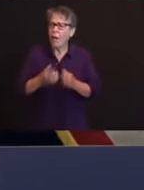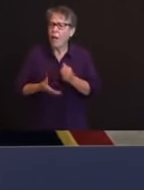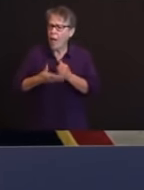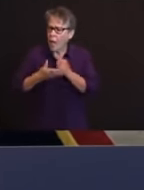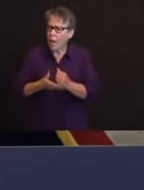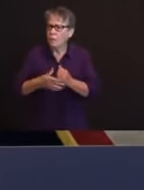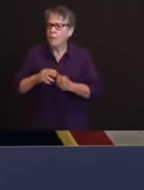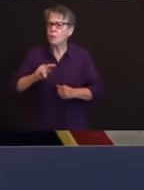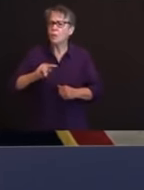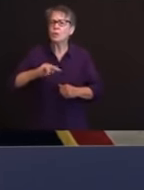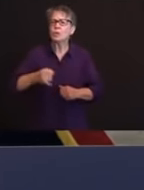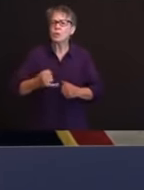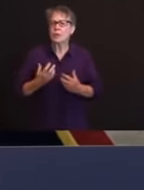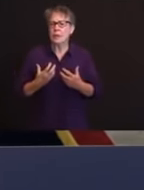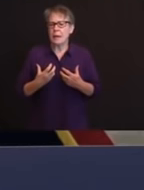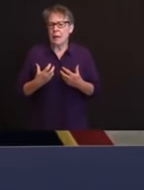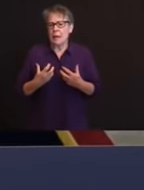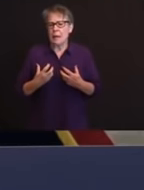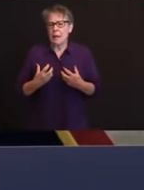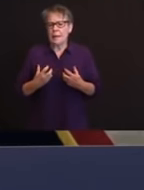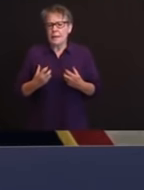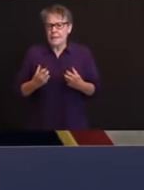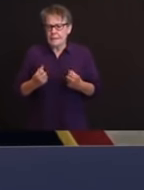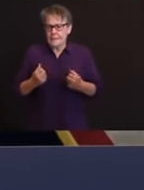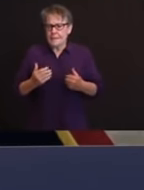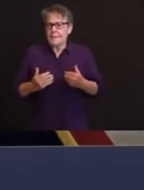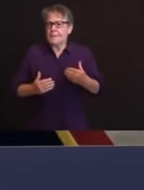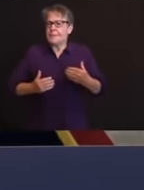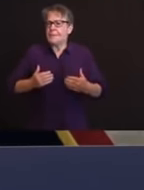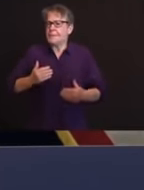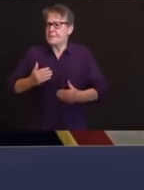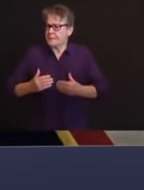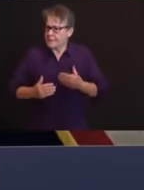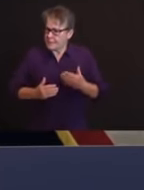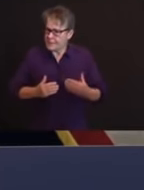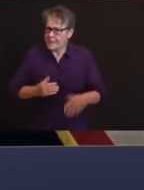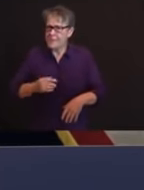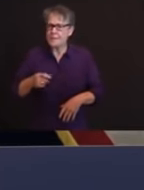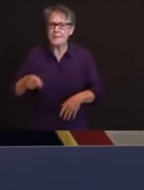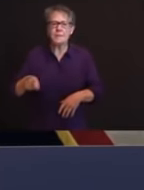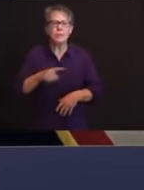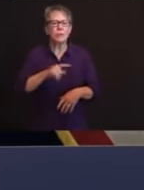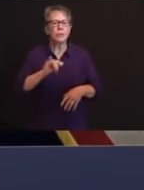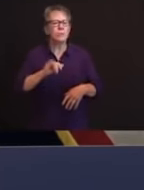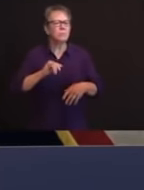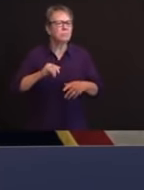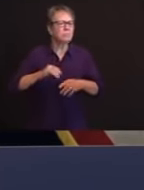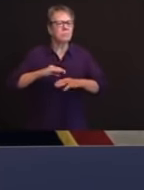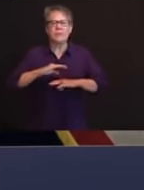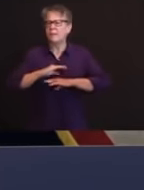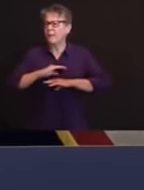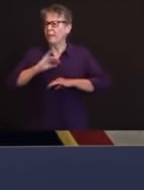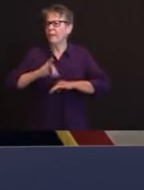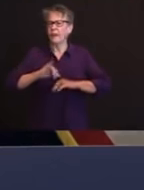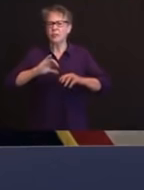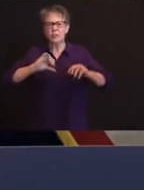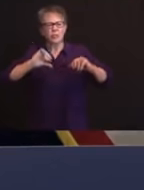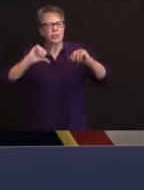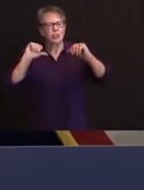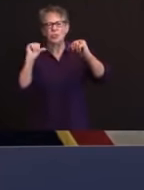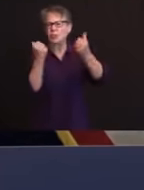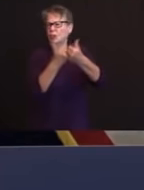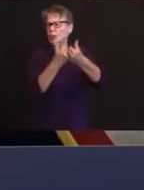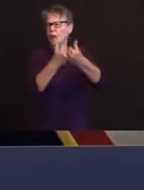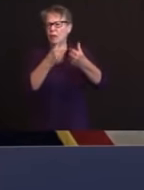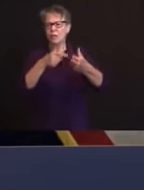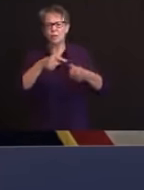met this challenge with what I believe is inadequate support from the vacuum at the national level, but you have risen and your team has